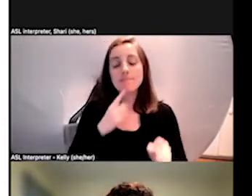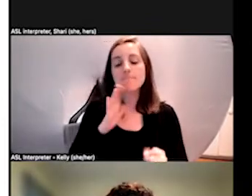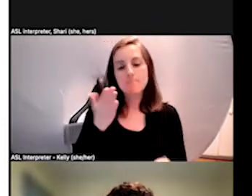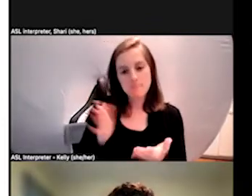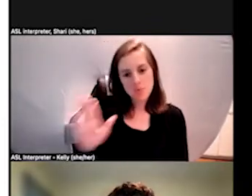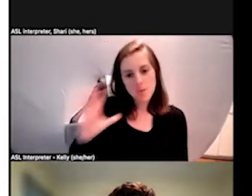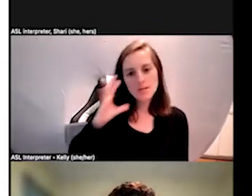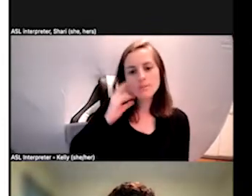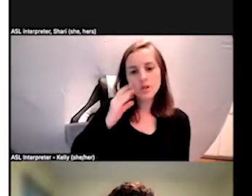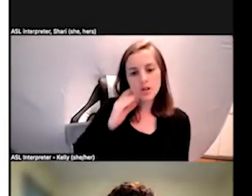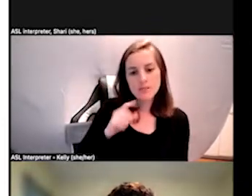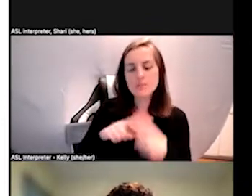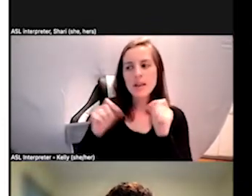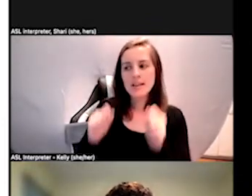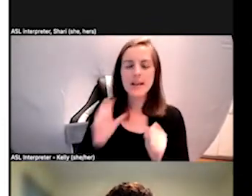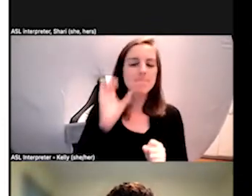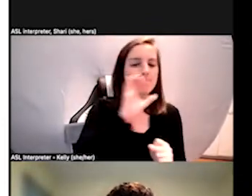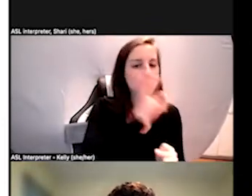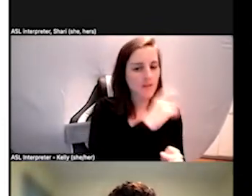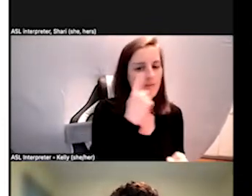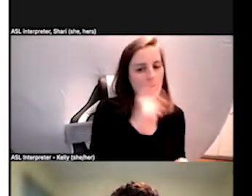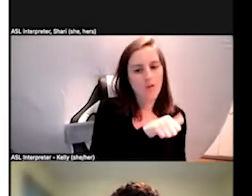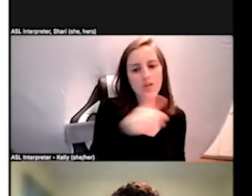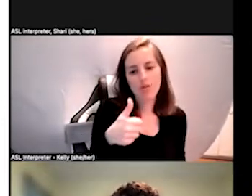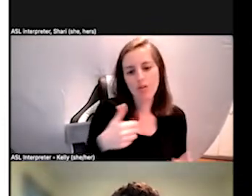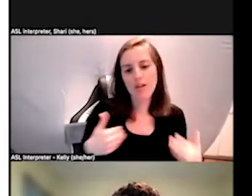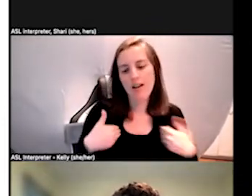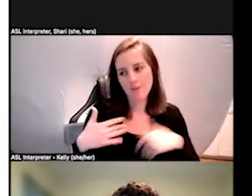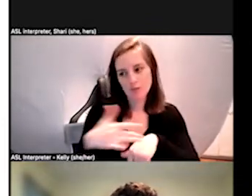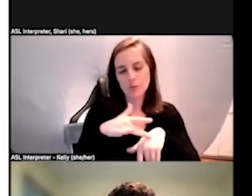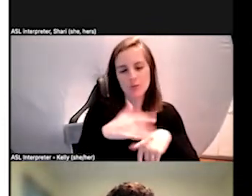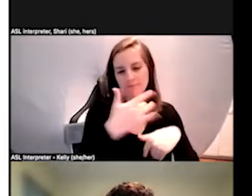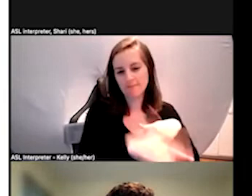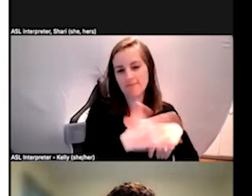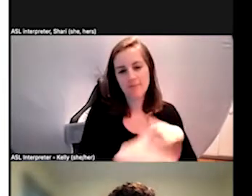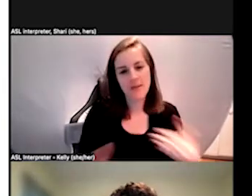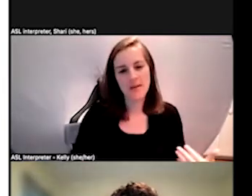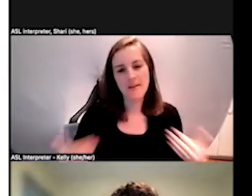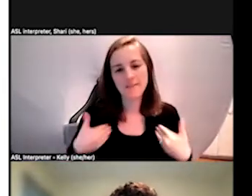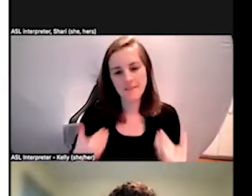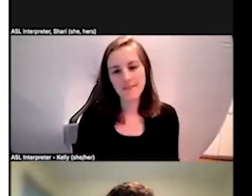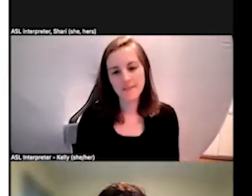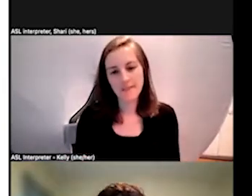your experience, because there are so many resources out there. Also,